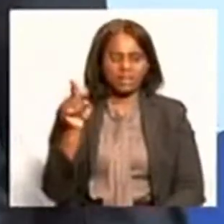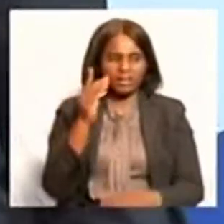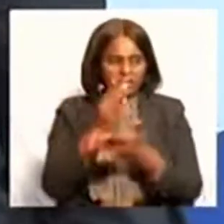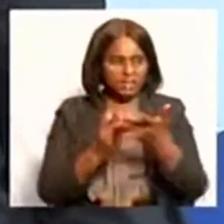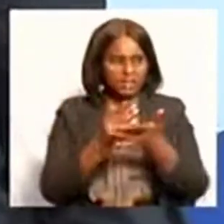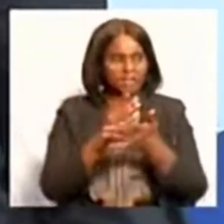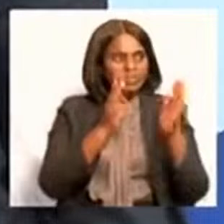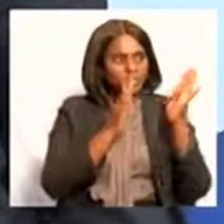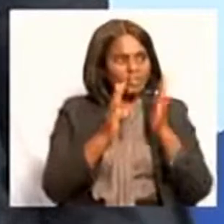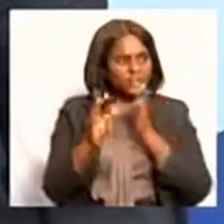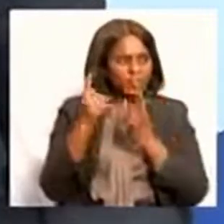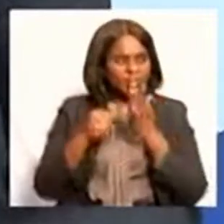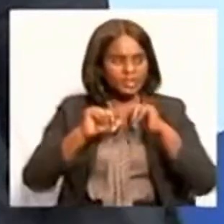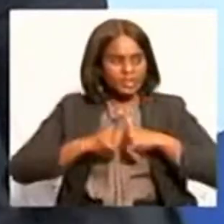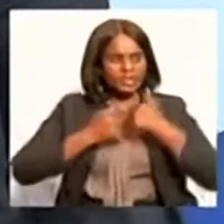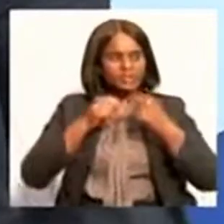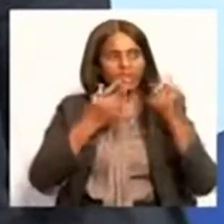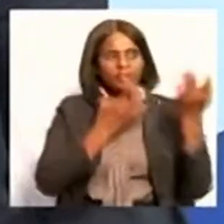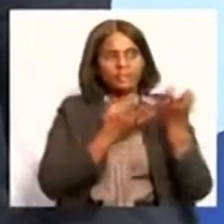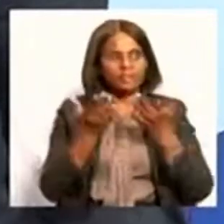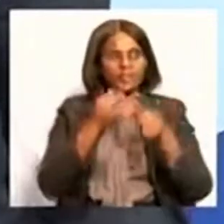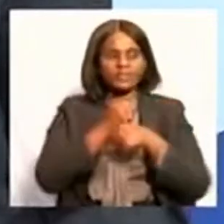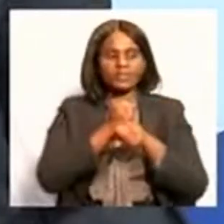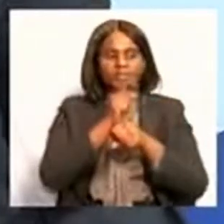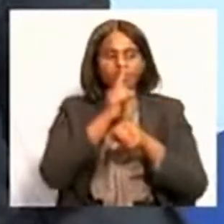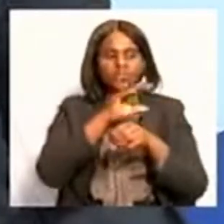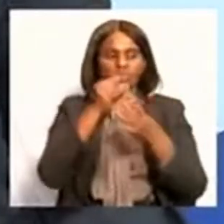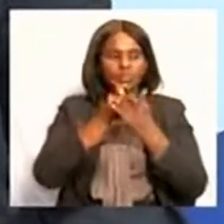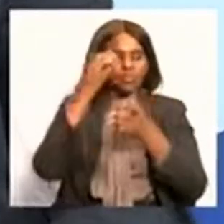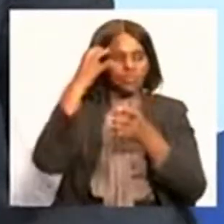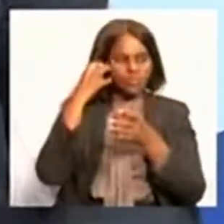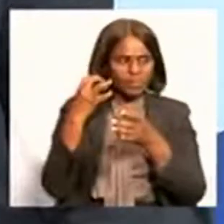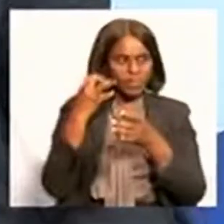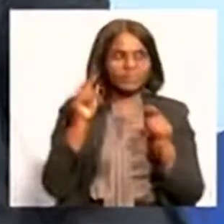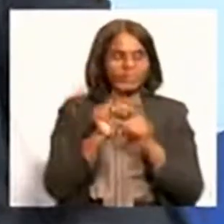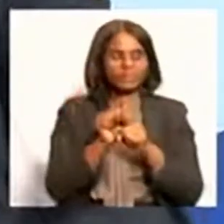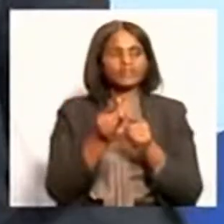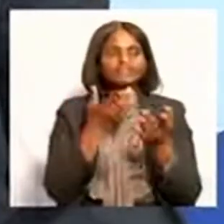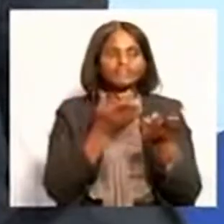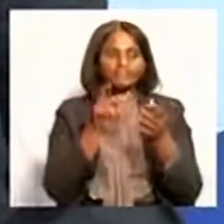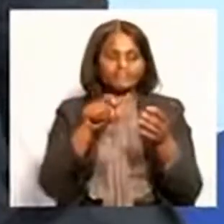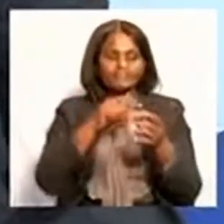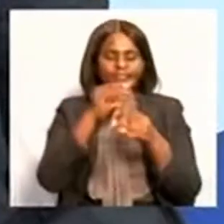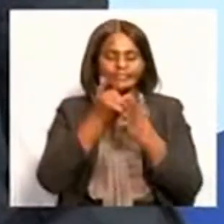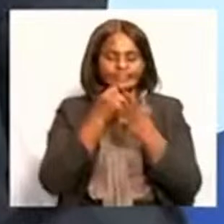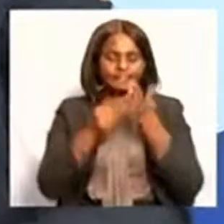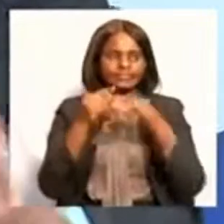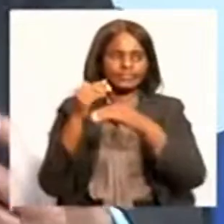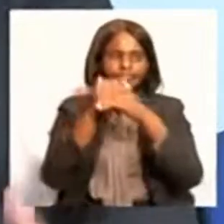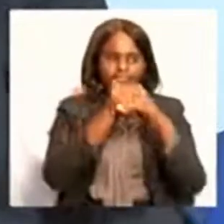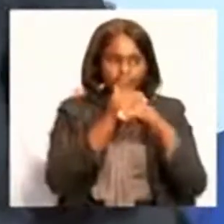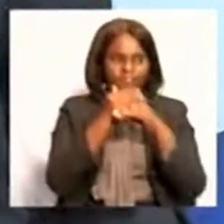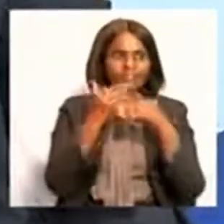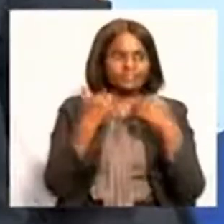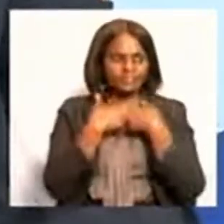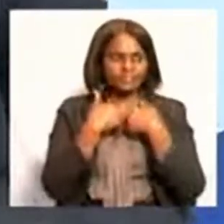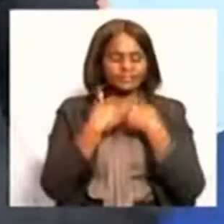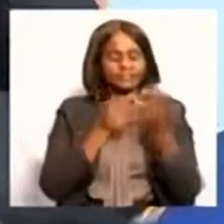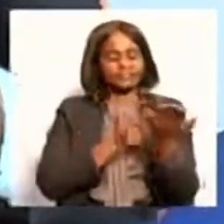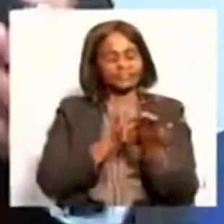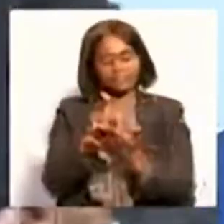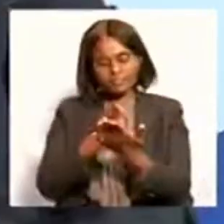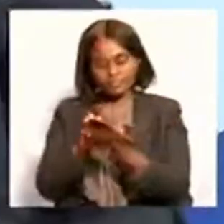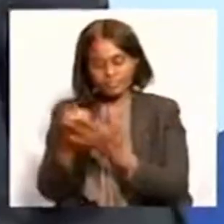of the interventions that we are trying to bring to ensure that our officers behave to required ethical standards. We have integrity committees